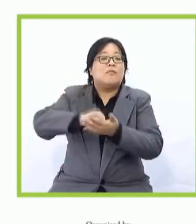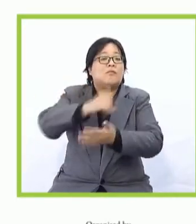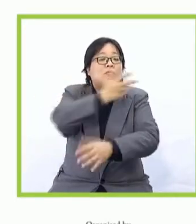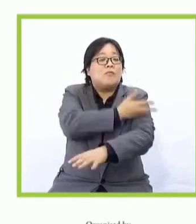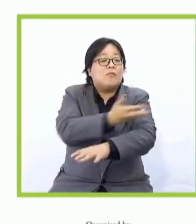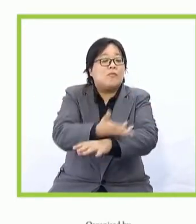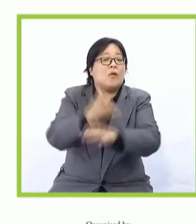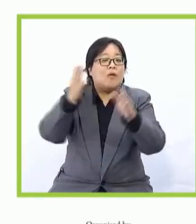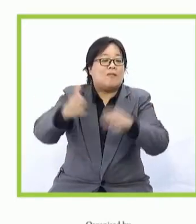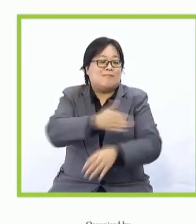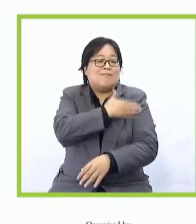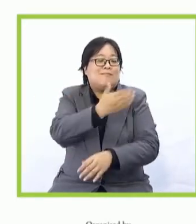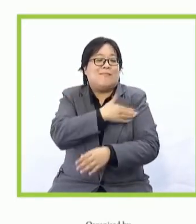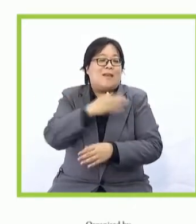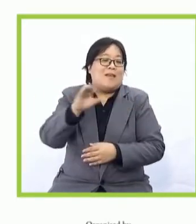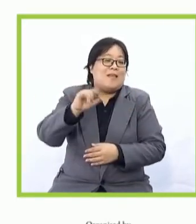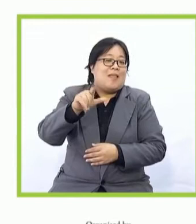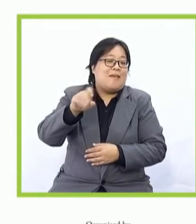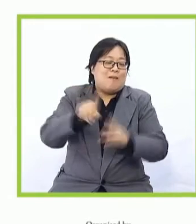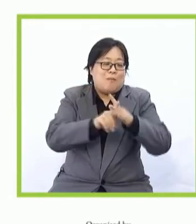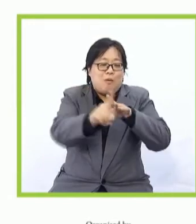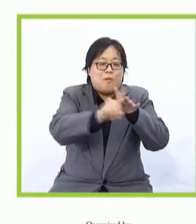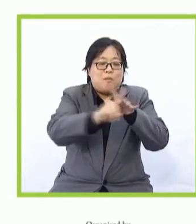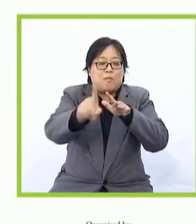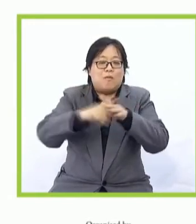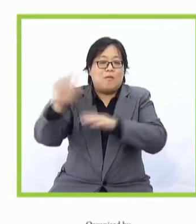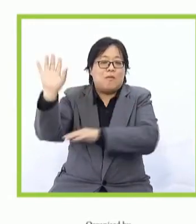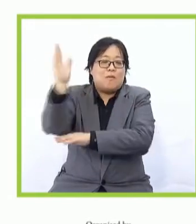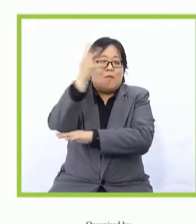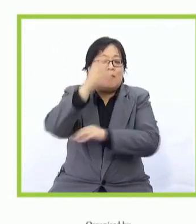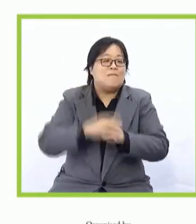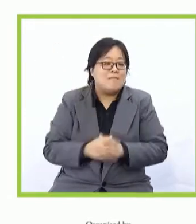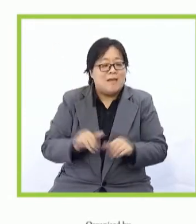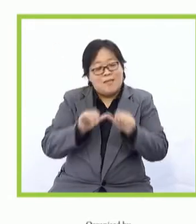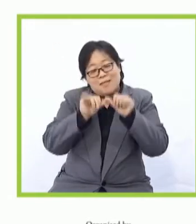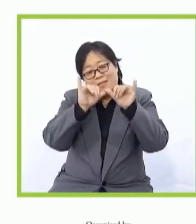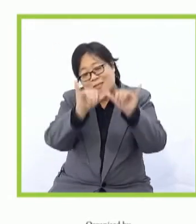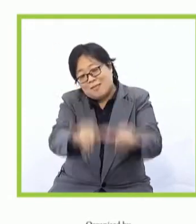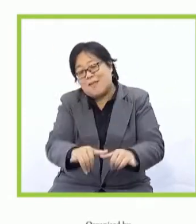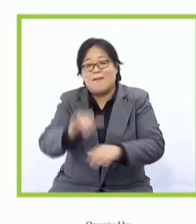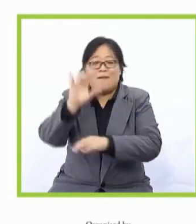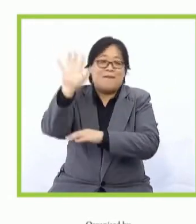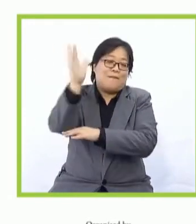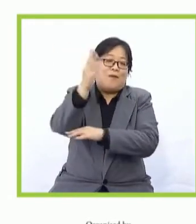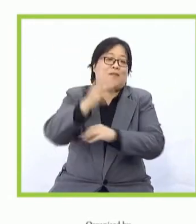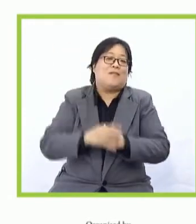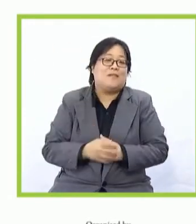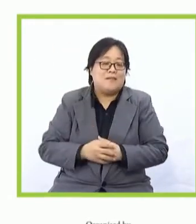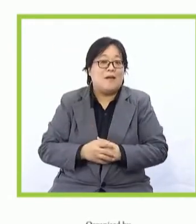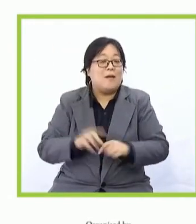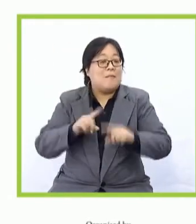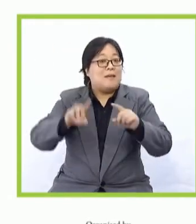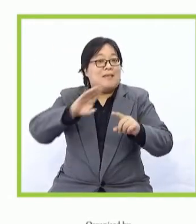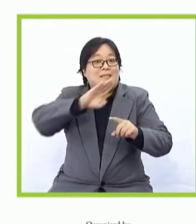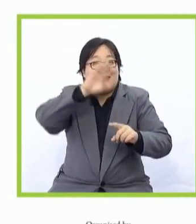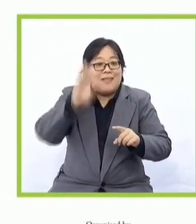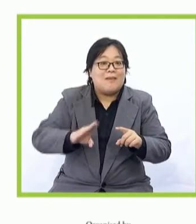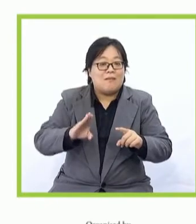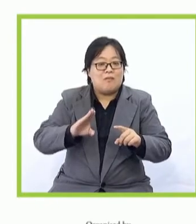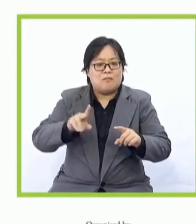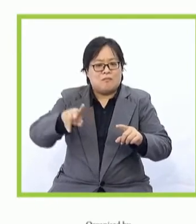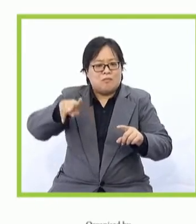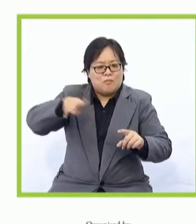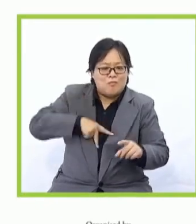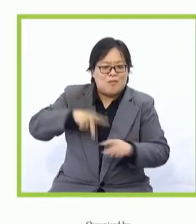been enslaved and had run away to the forest, had lived in the forest, lived off the forest, but had not been the legal owners